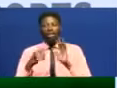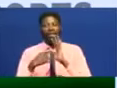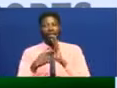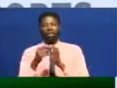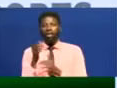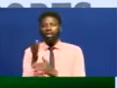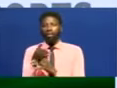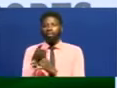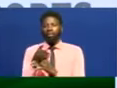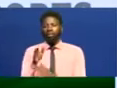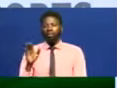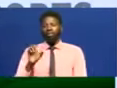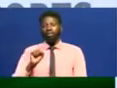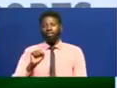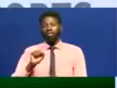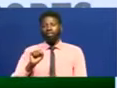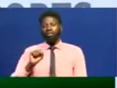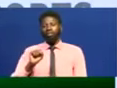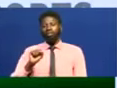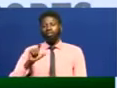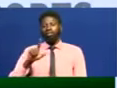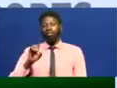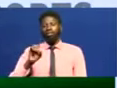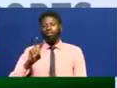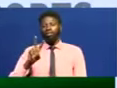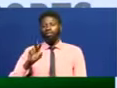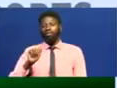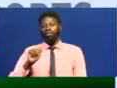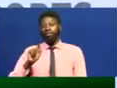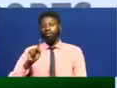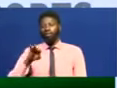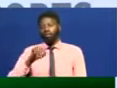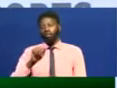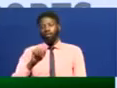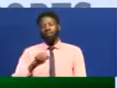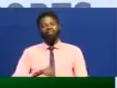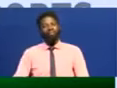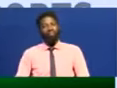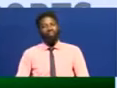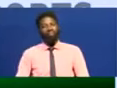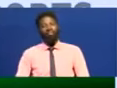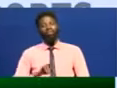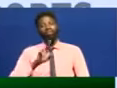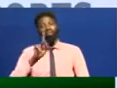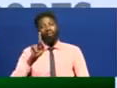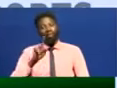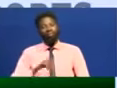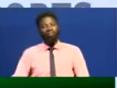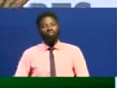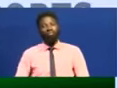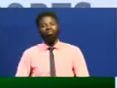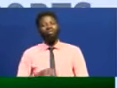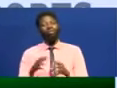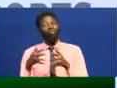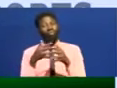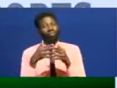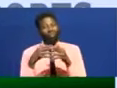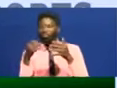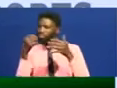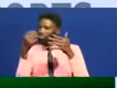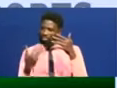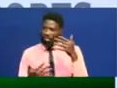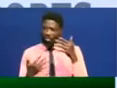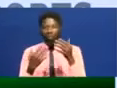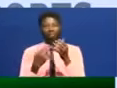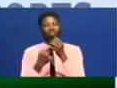Embassy of Slovakia, the UK, the US, and many other partners. For all of you, and